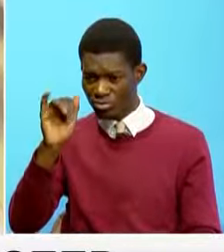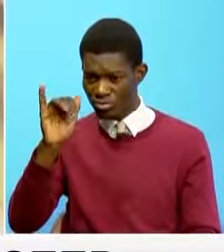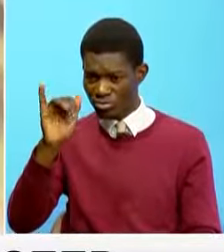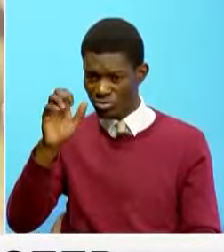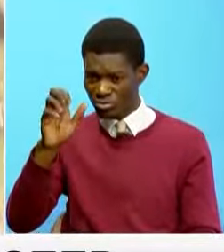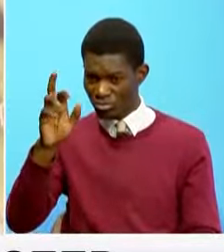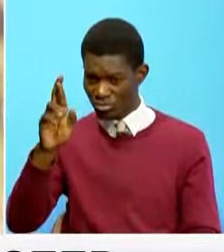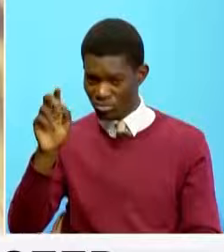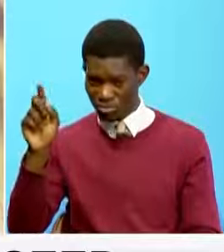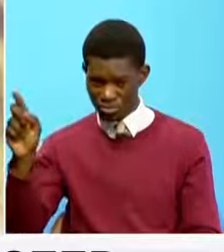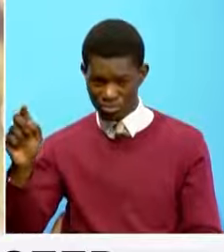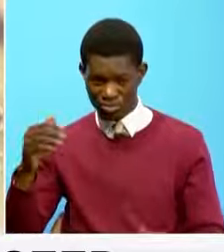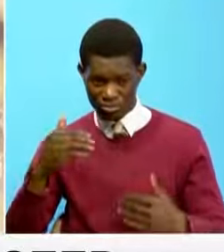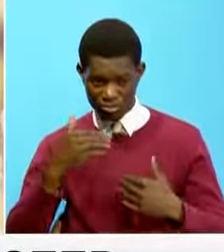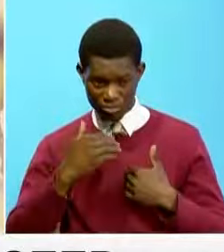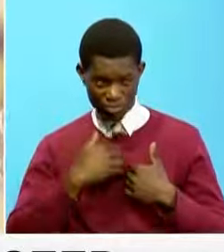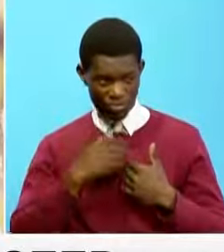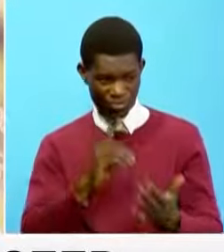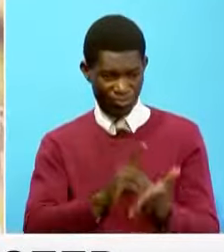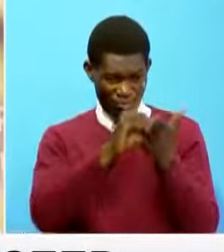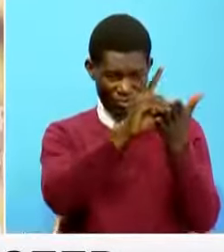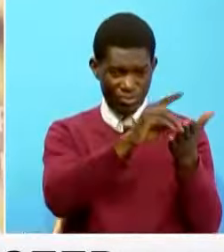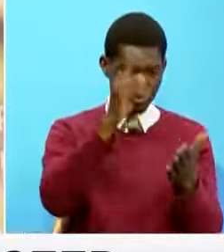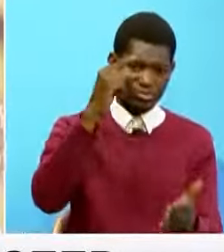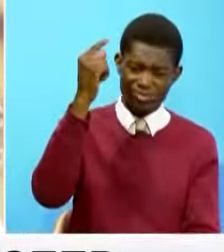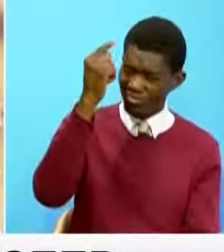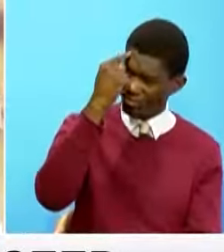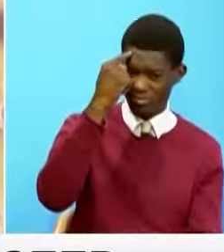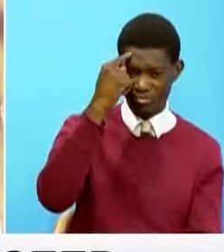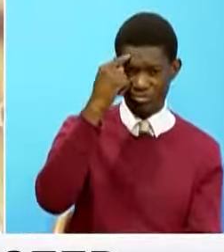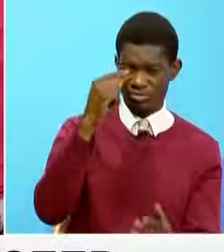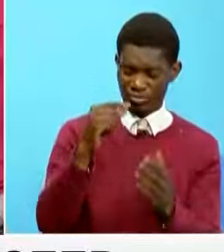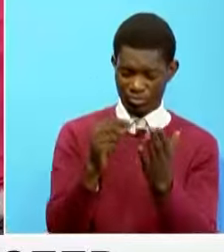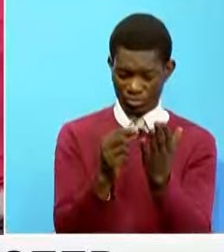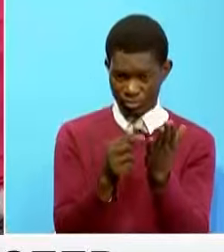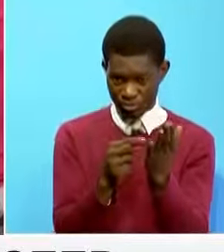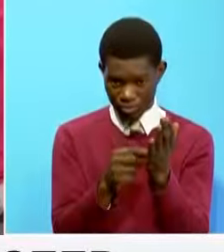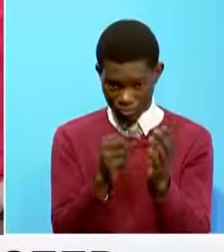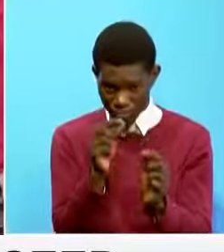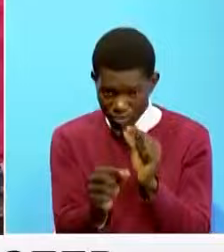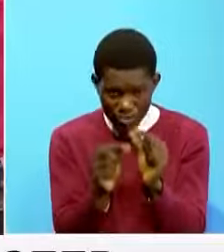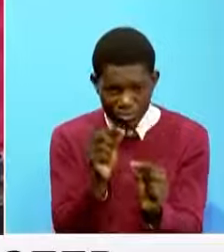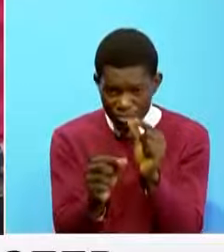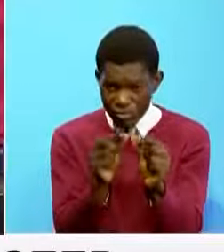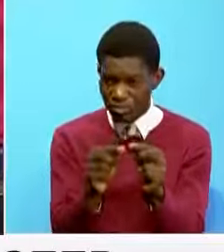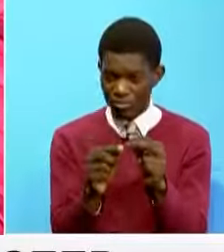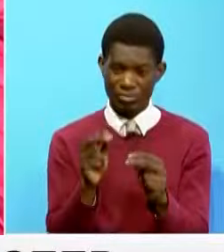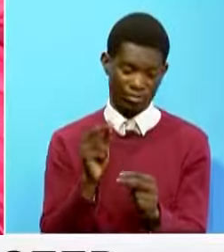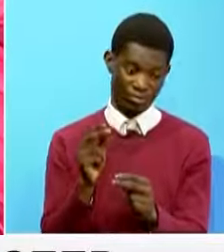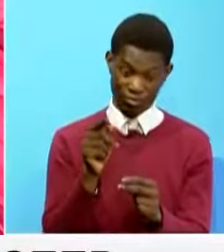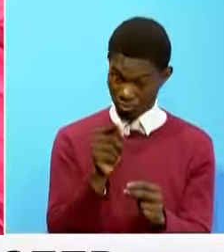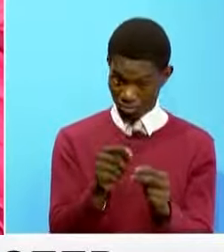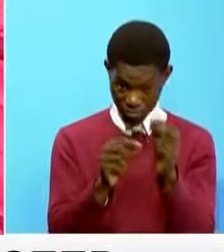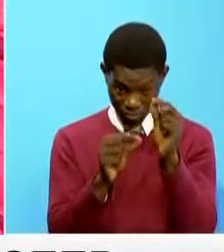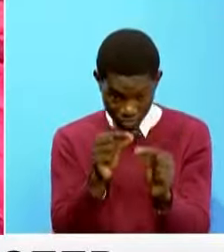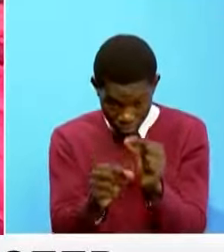seed is of great help indeed, because we know that our people will be able to